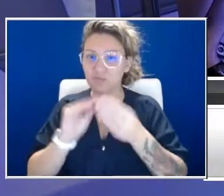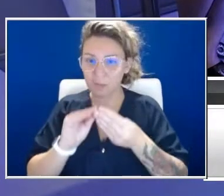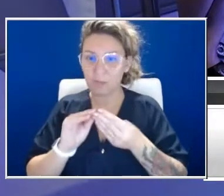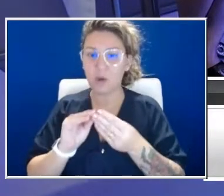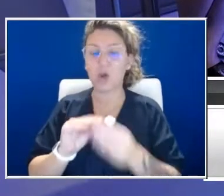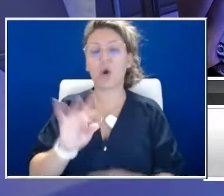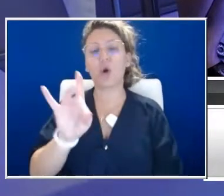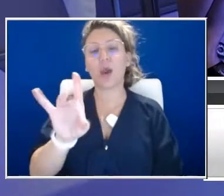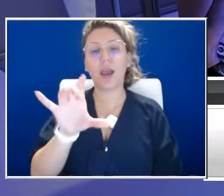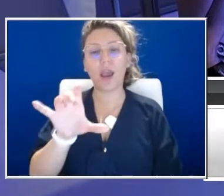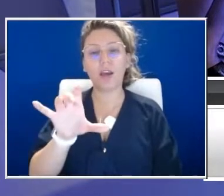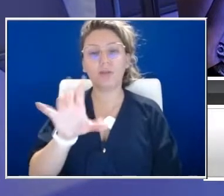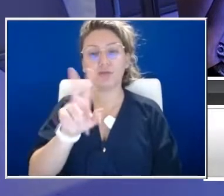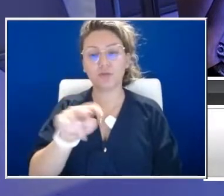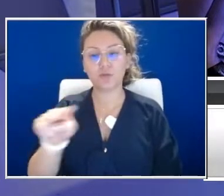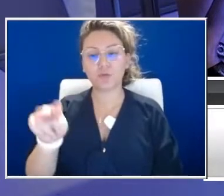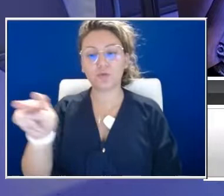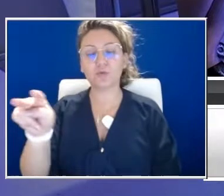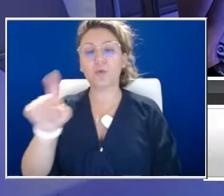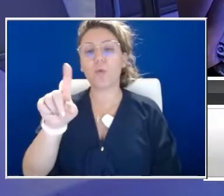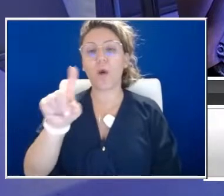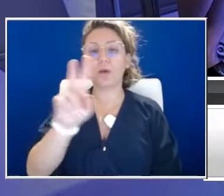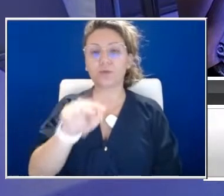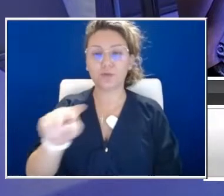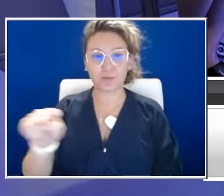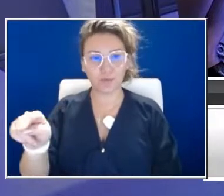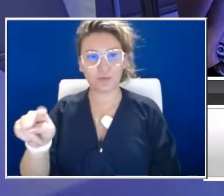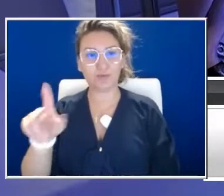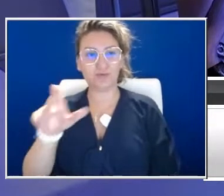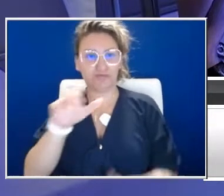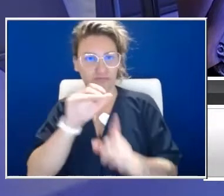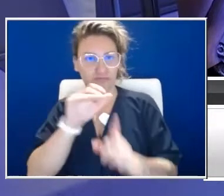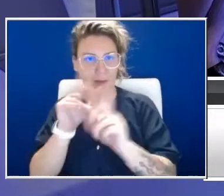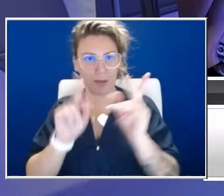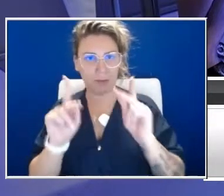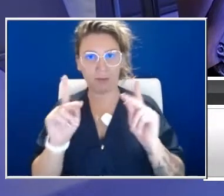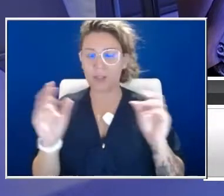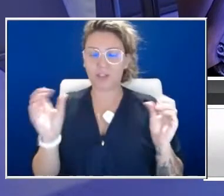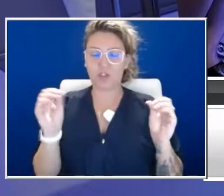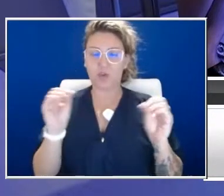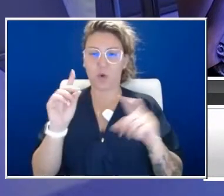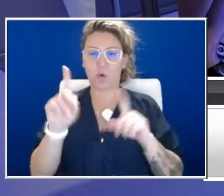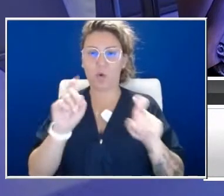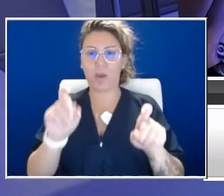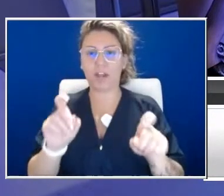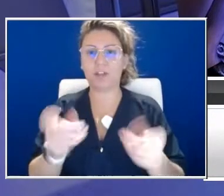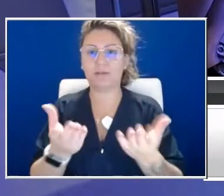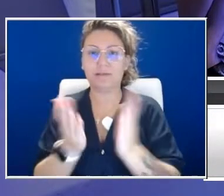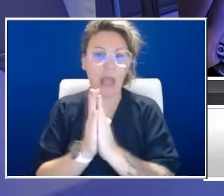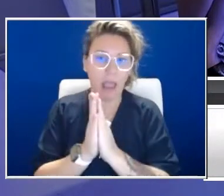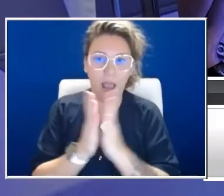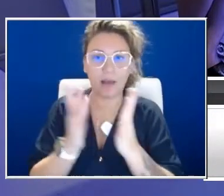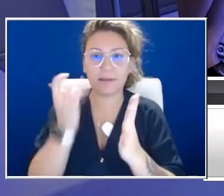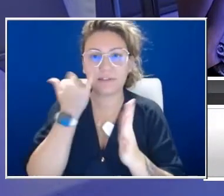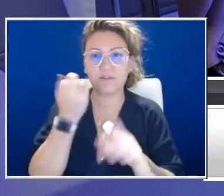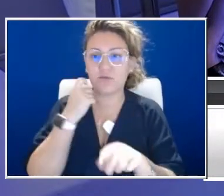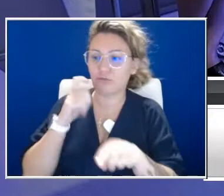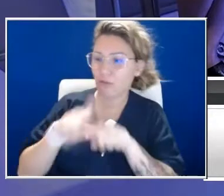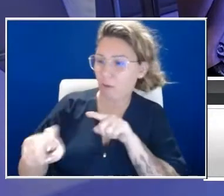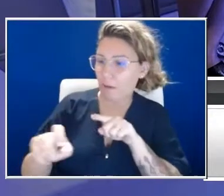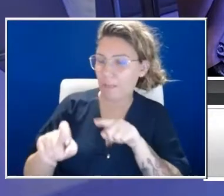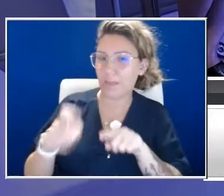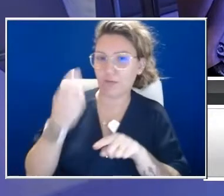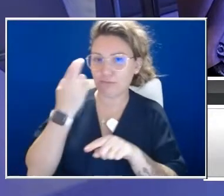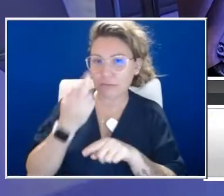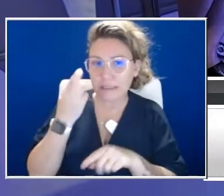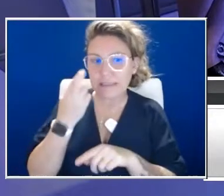800-222-1222. And Dr. Silver, you always like to remind people that this is a no questions asked type of call. You don't let the reason that you might be calling be the reason that you don't